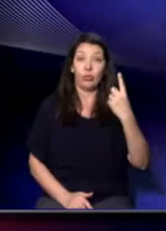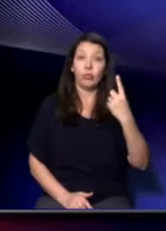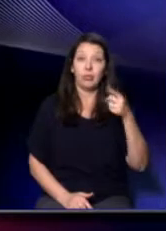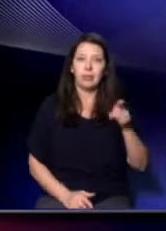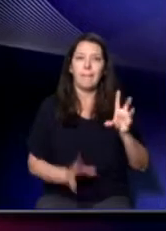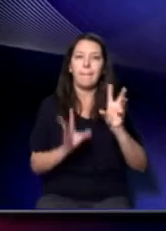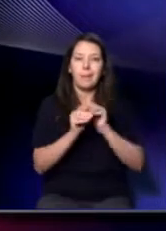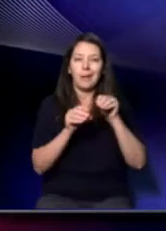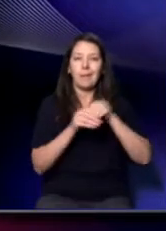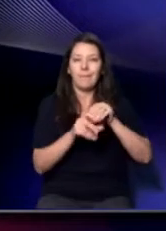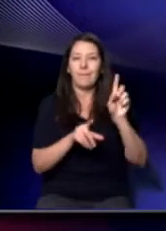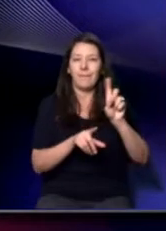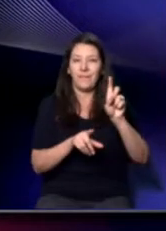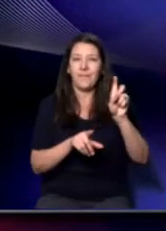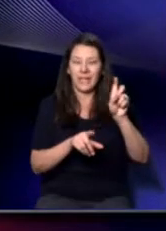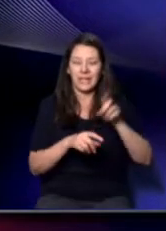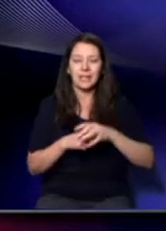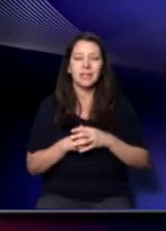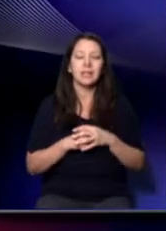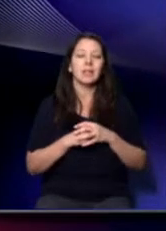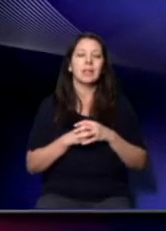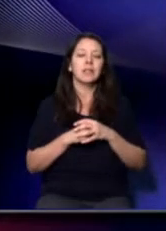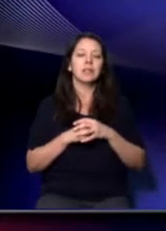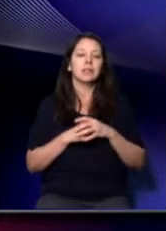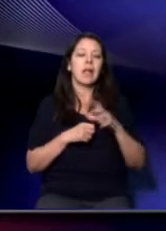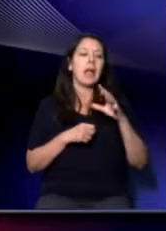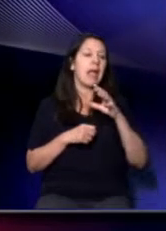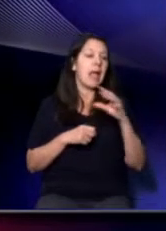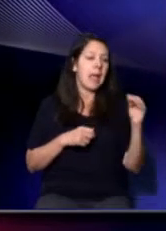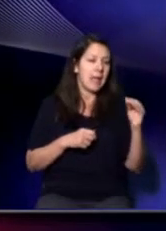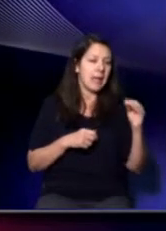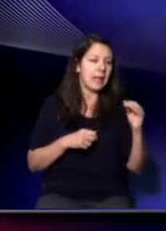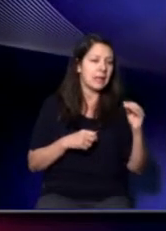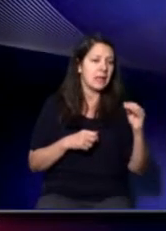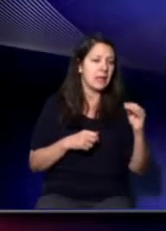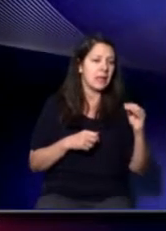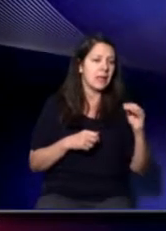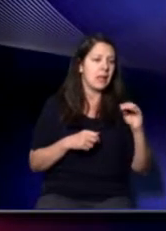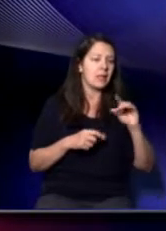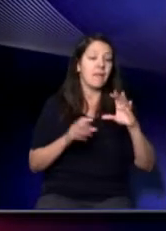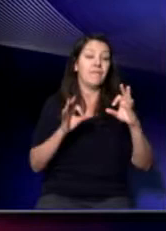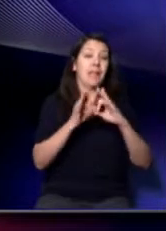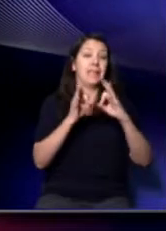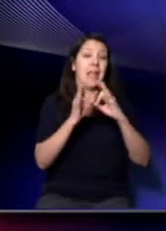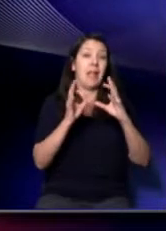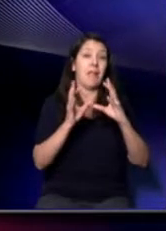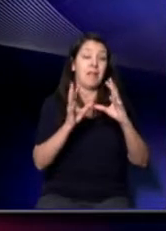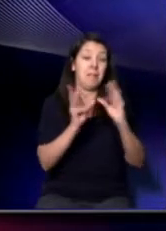meeting. And the Flagstaff meeting is moved to Phoenix.